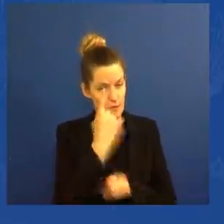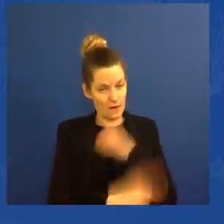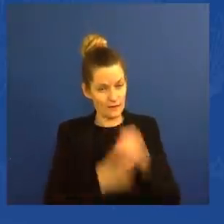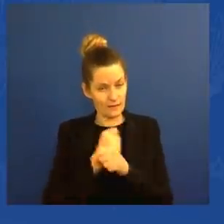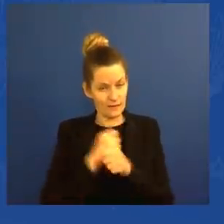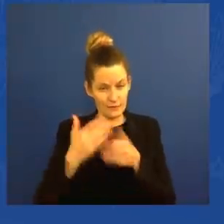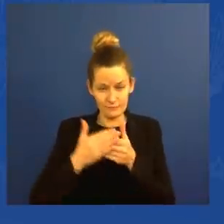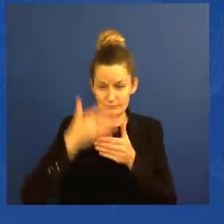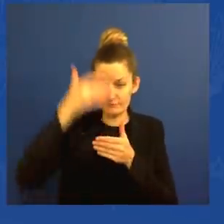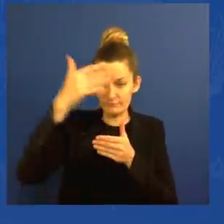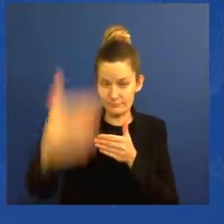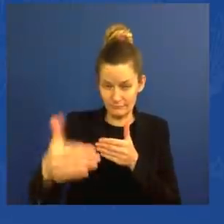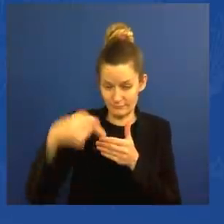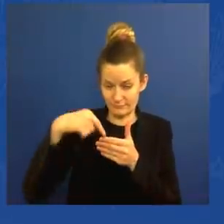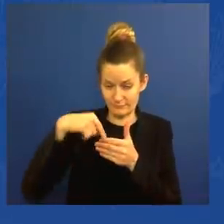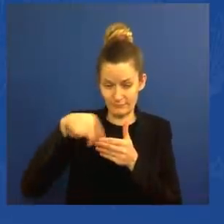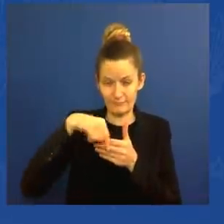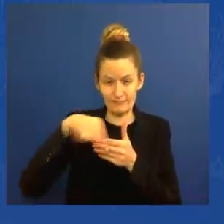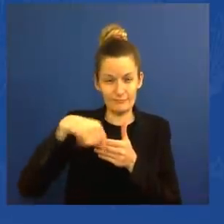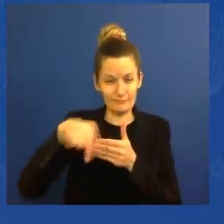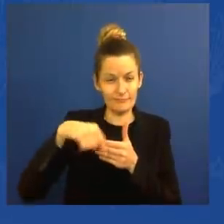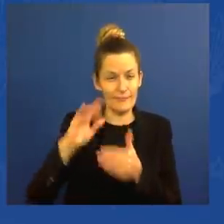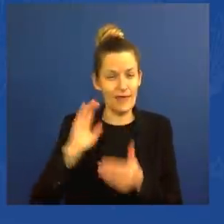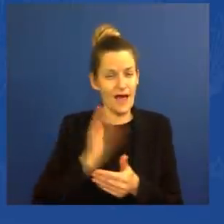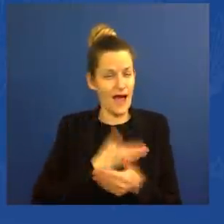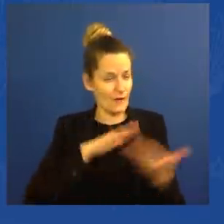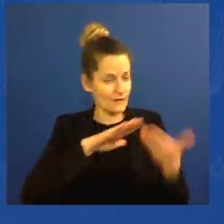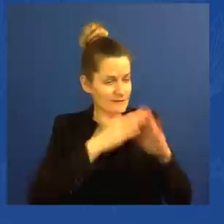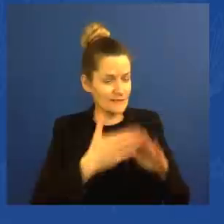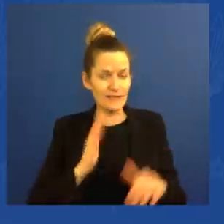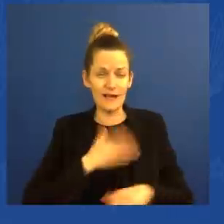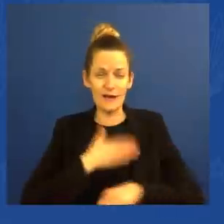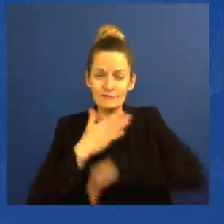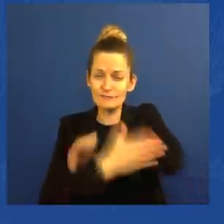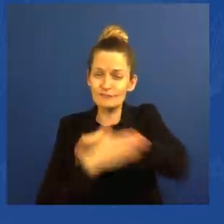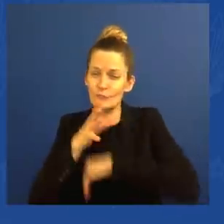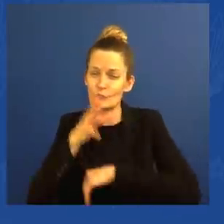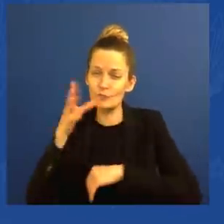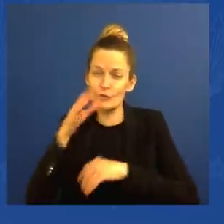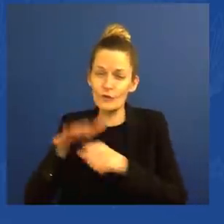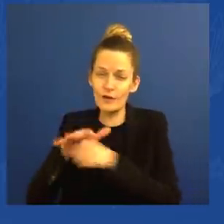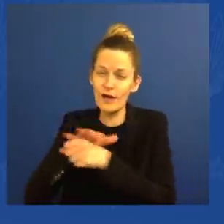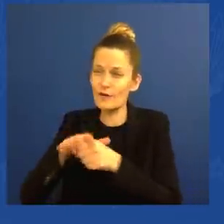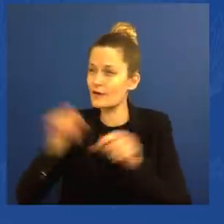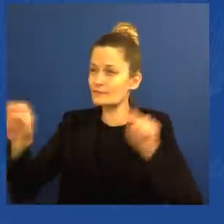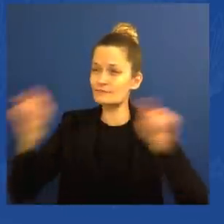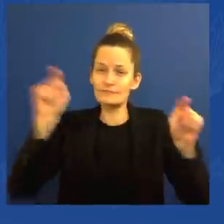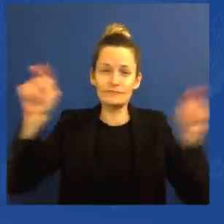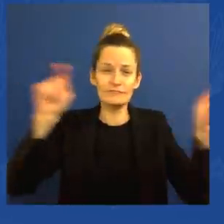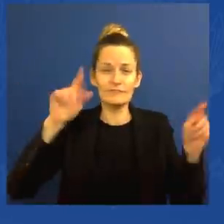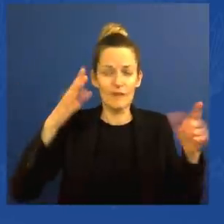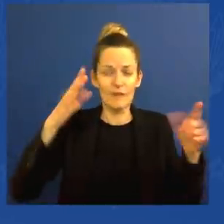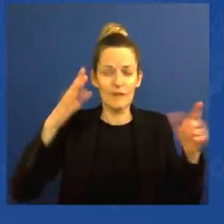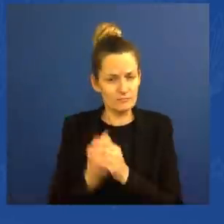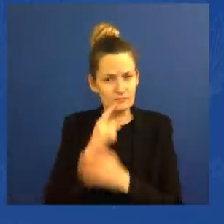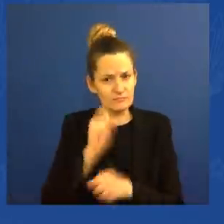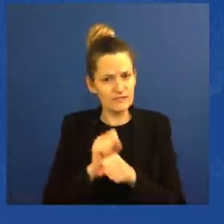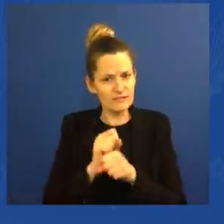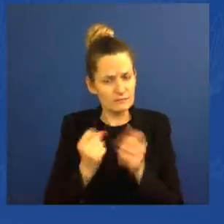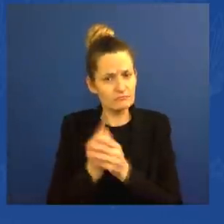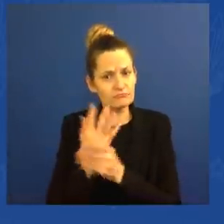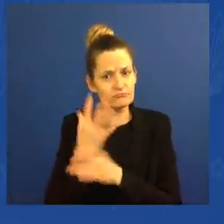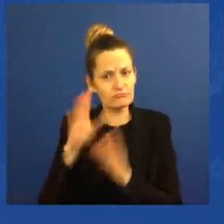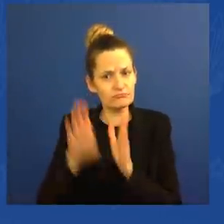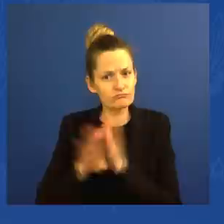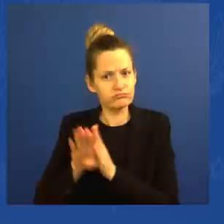roaring back. Before this law, state and local governments were still down more than 1 million jobs from before the